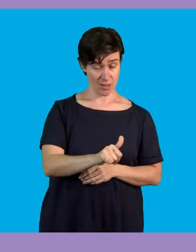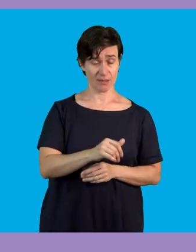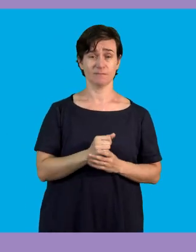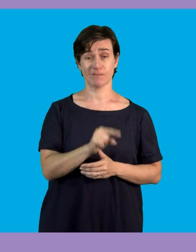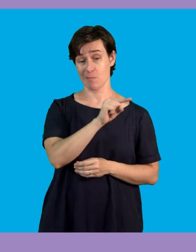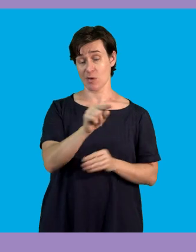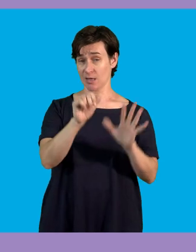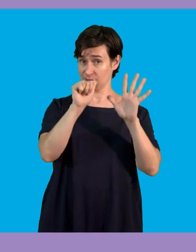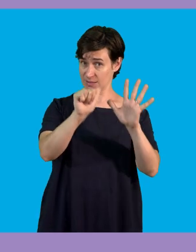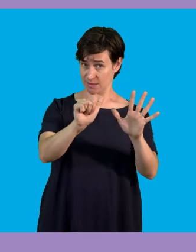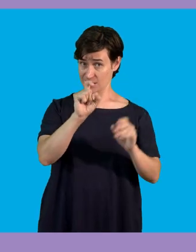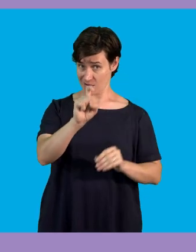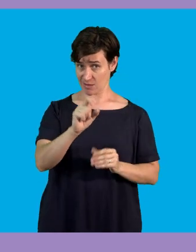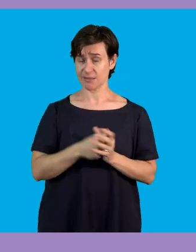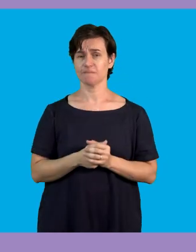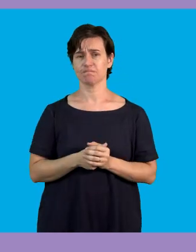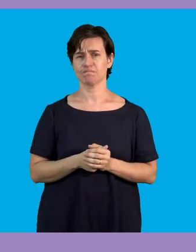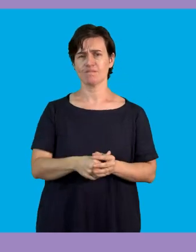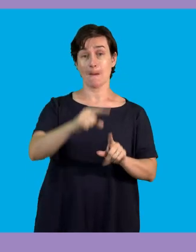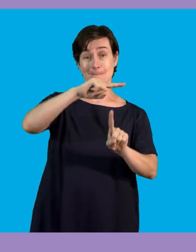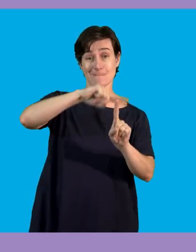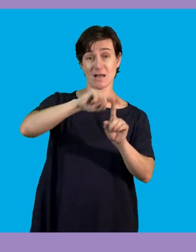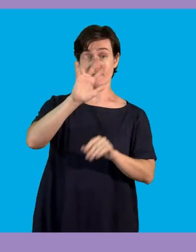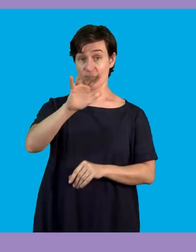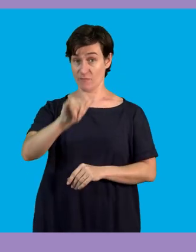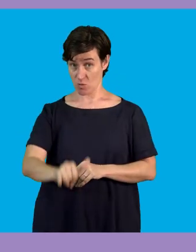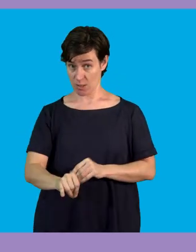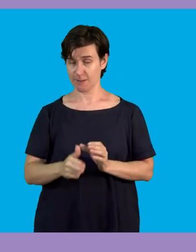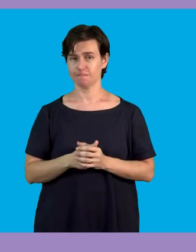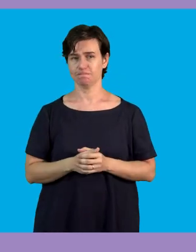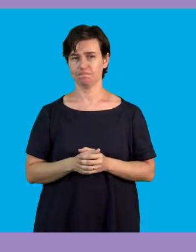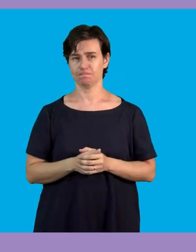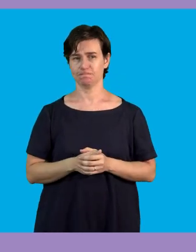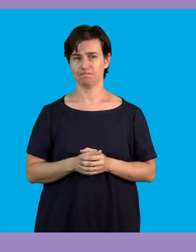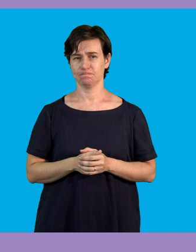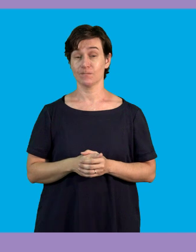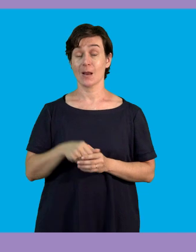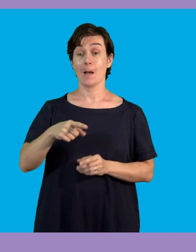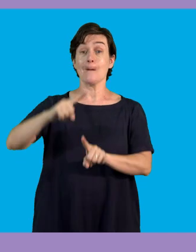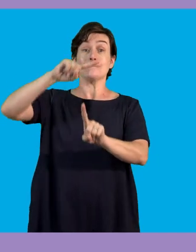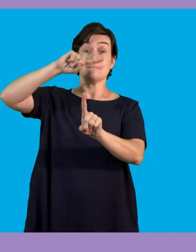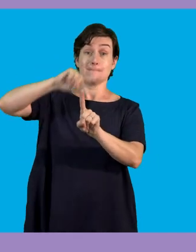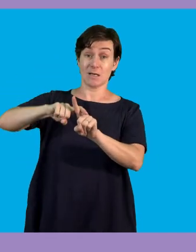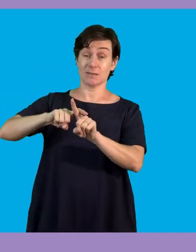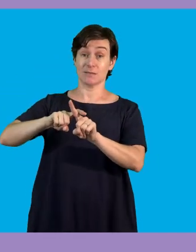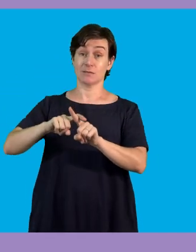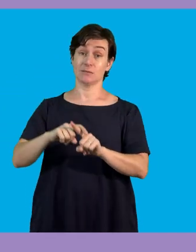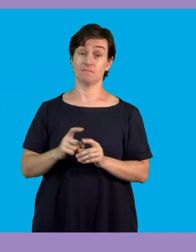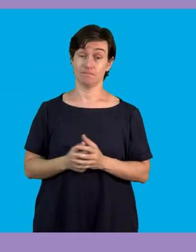7xy minus 6x plus 5y now we are to